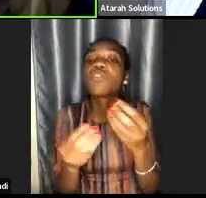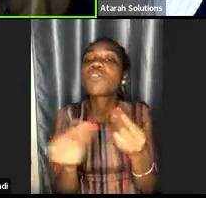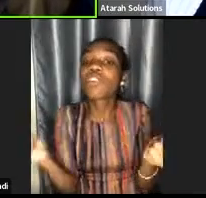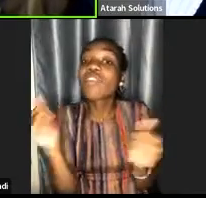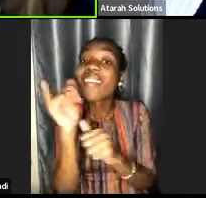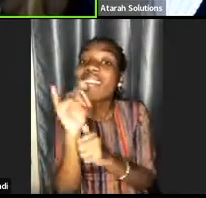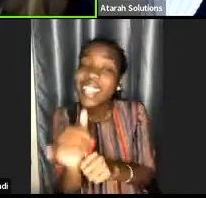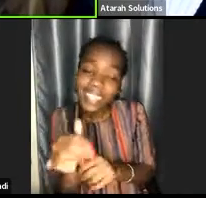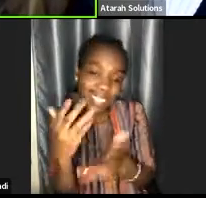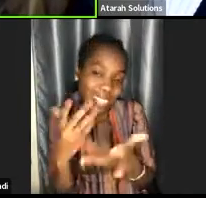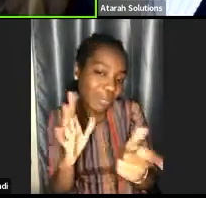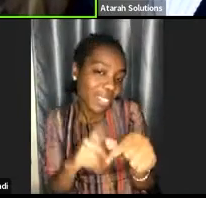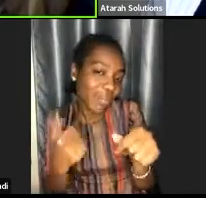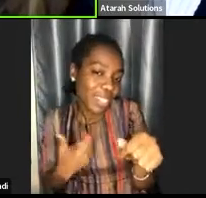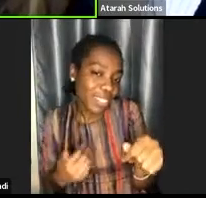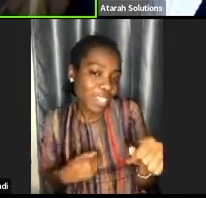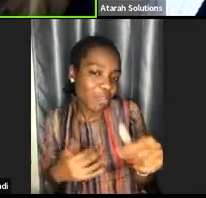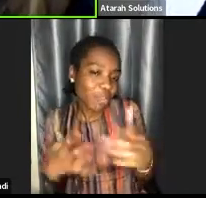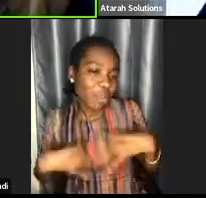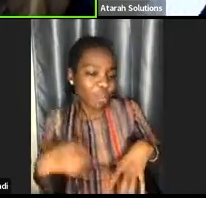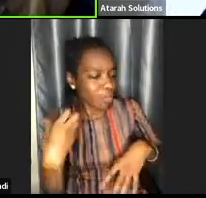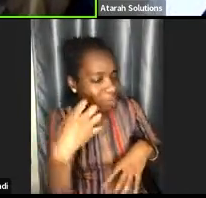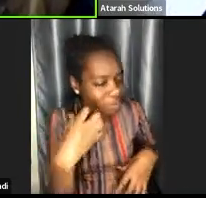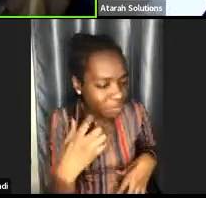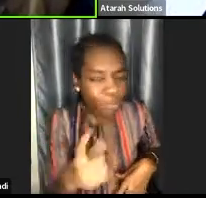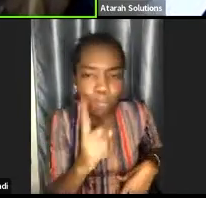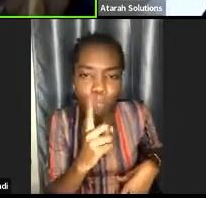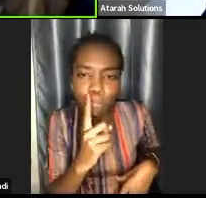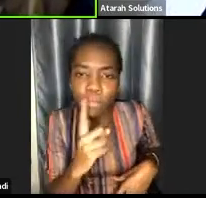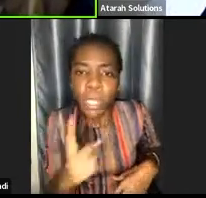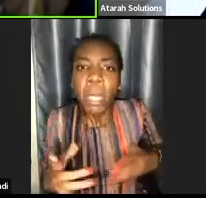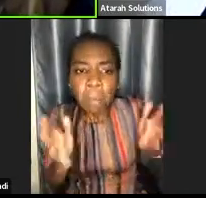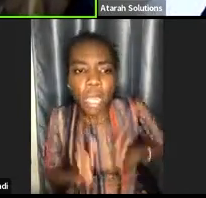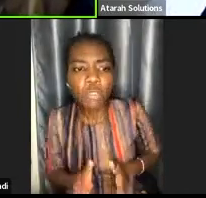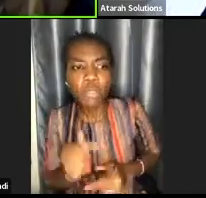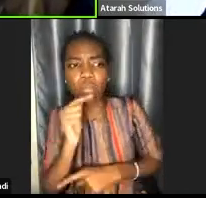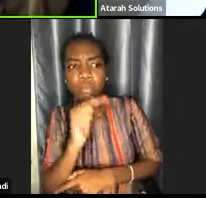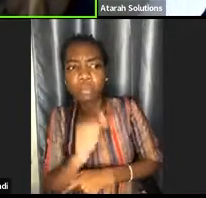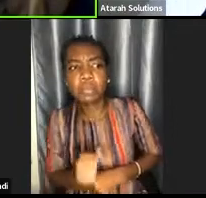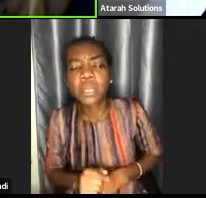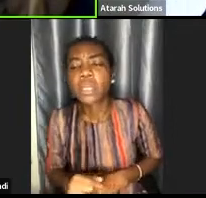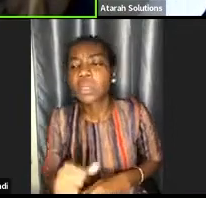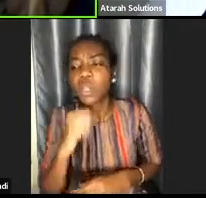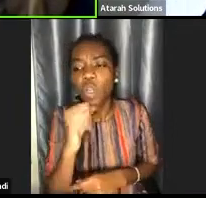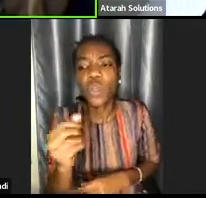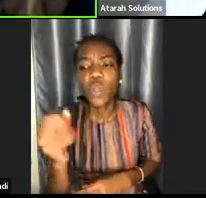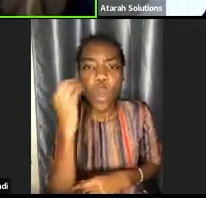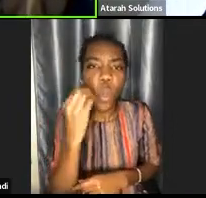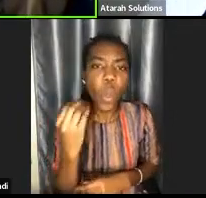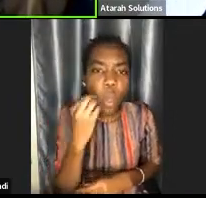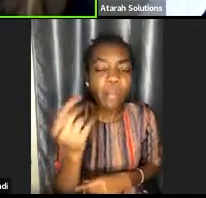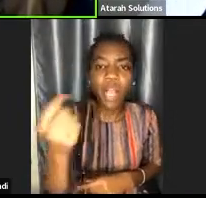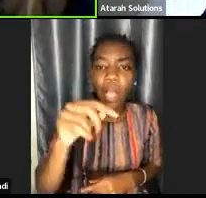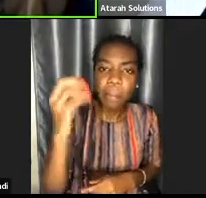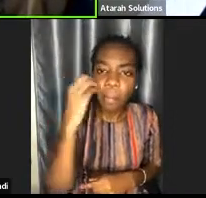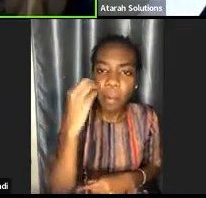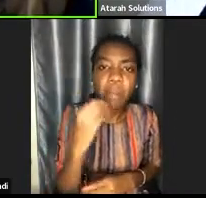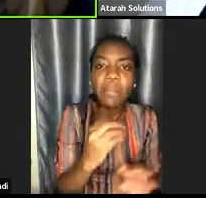we have people knocking and saying, this person has not been seen at home. The children are not in